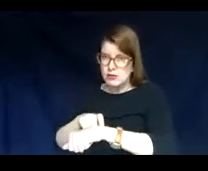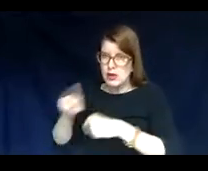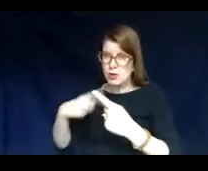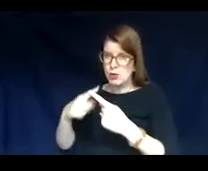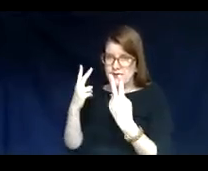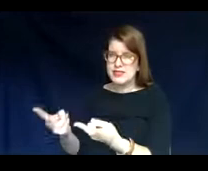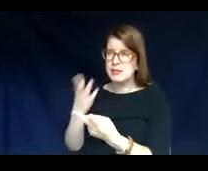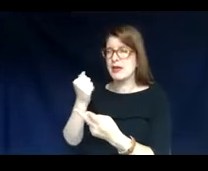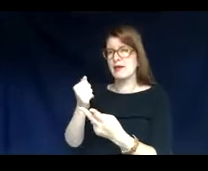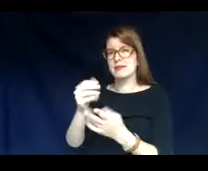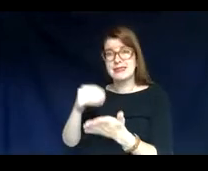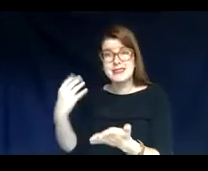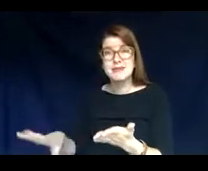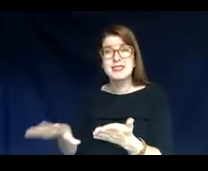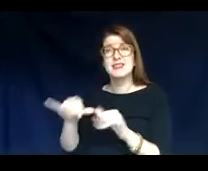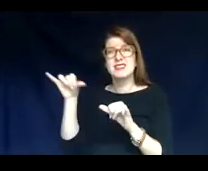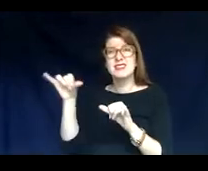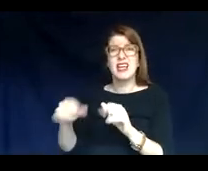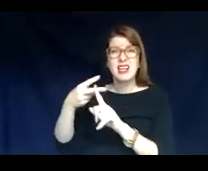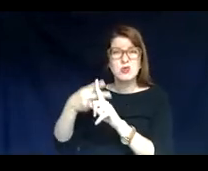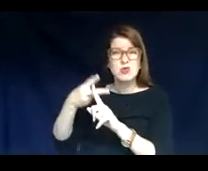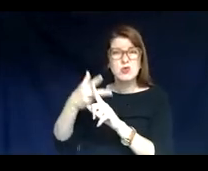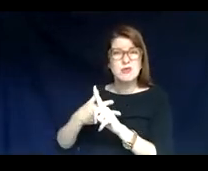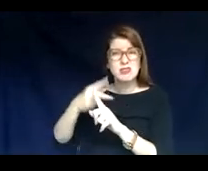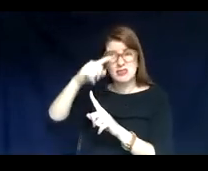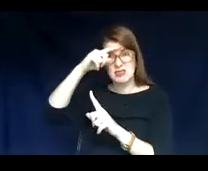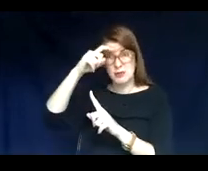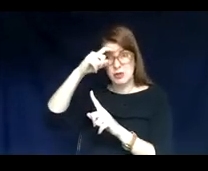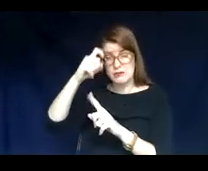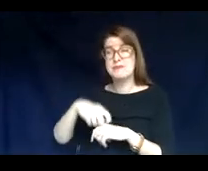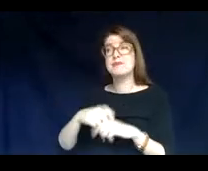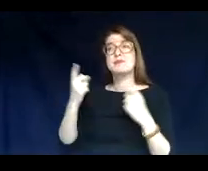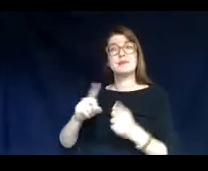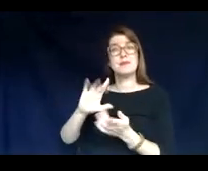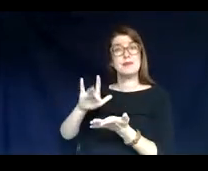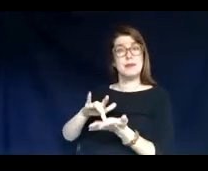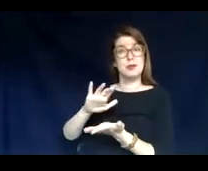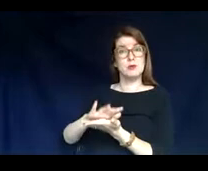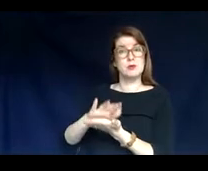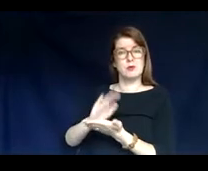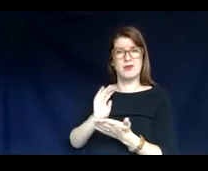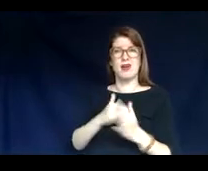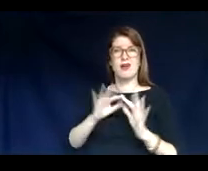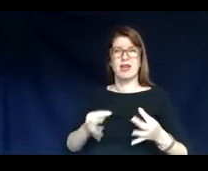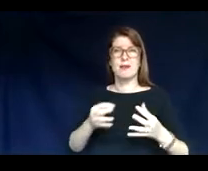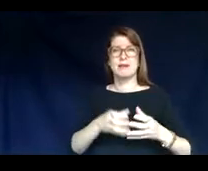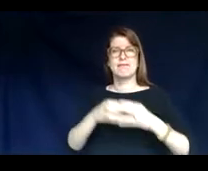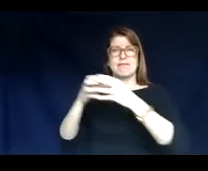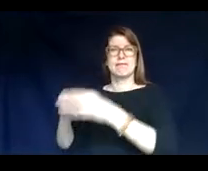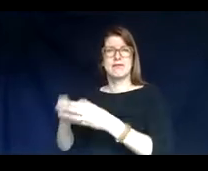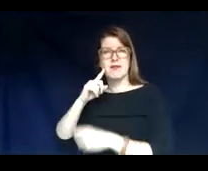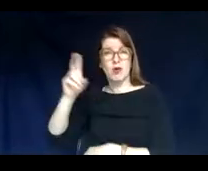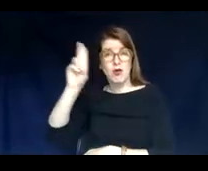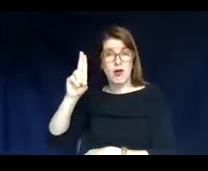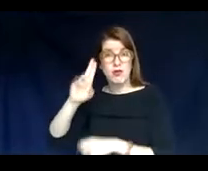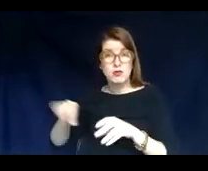and the expense of it. When we did go, it was like 2 or 3 months, usually the summer. Now, while in middle school, we had the opportunity to go back for my uncle's wedding. Now, if you've